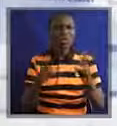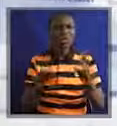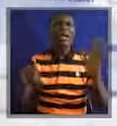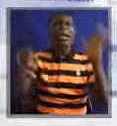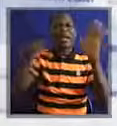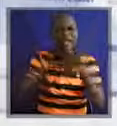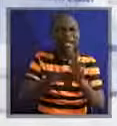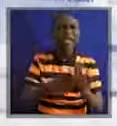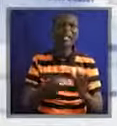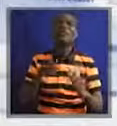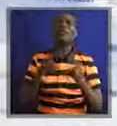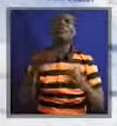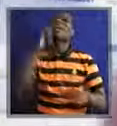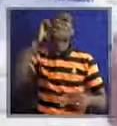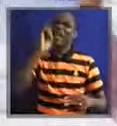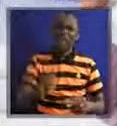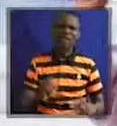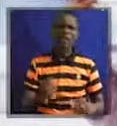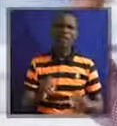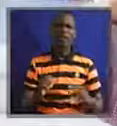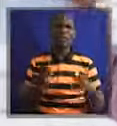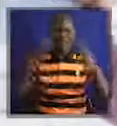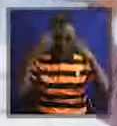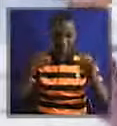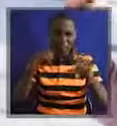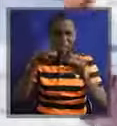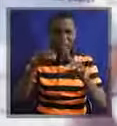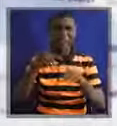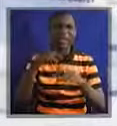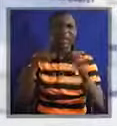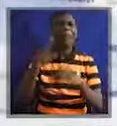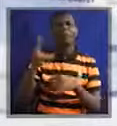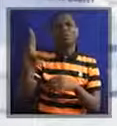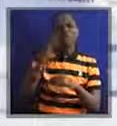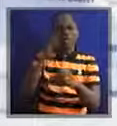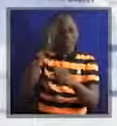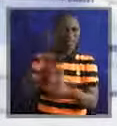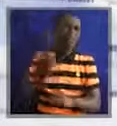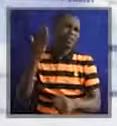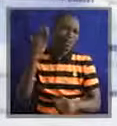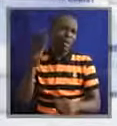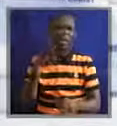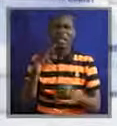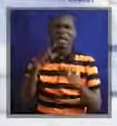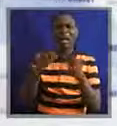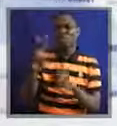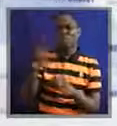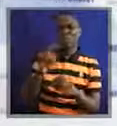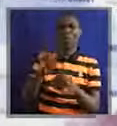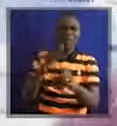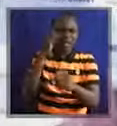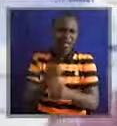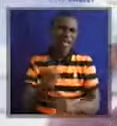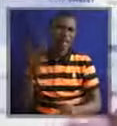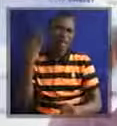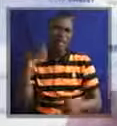very evil ana a CC year about 100 years ago about 200 years ago e wo